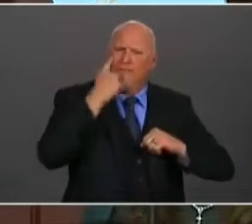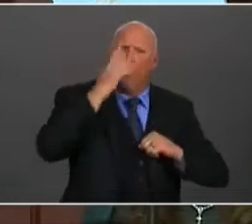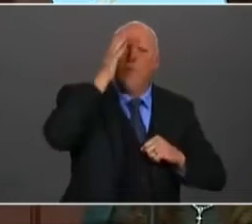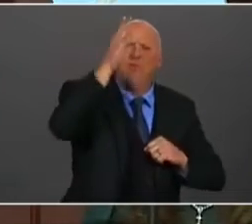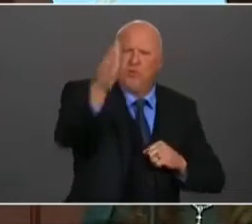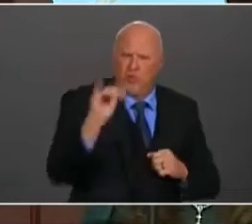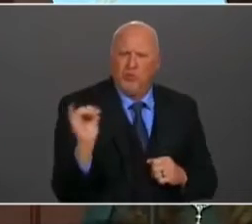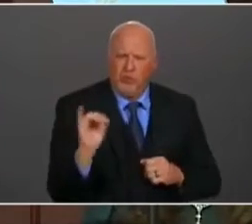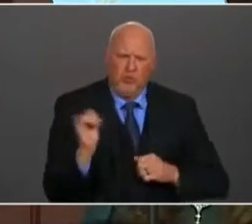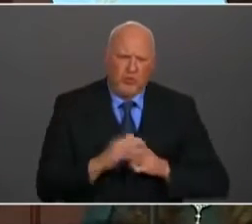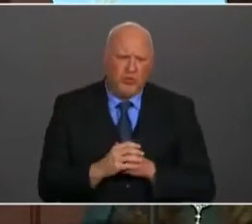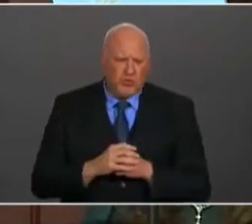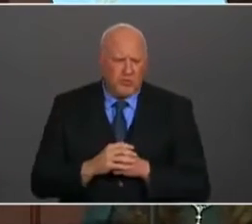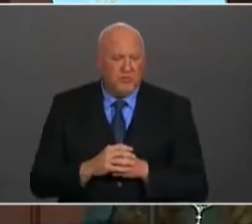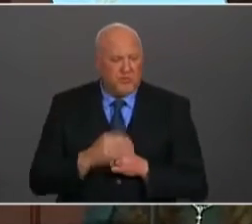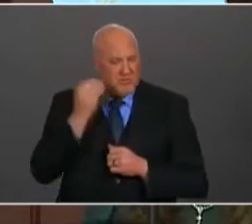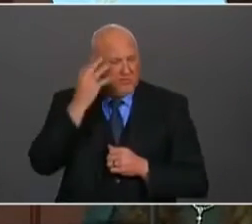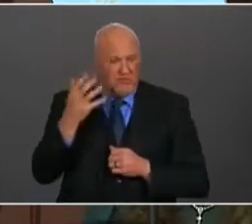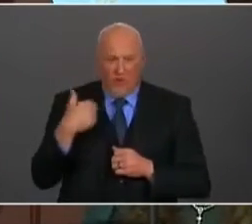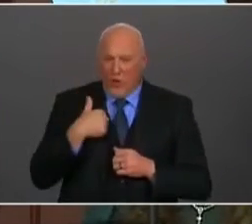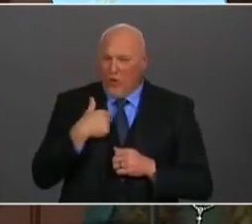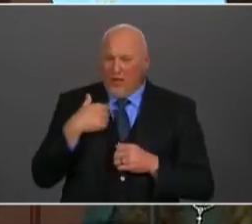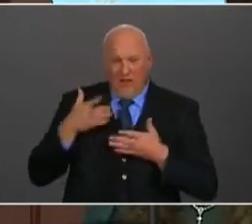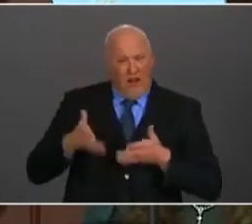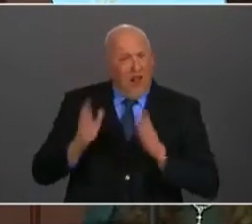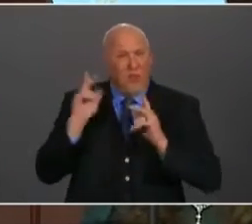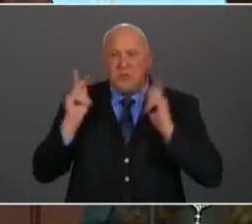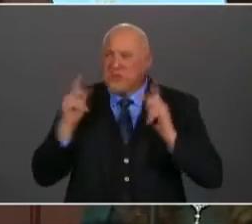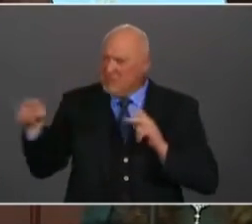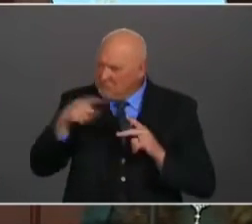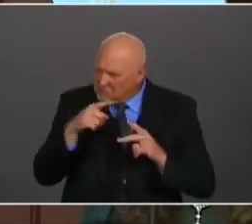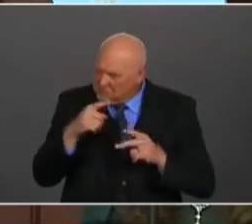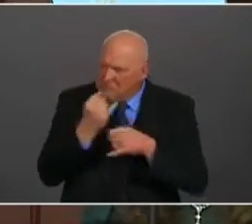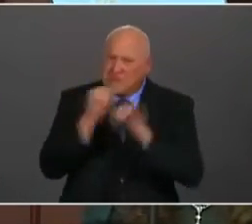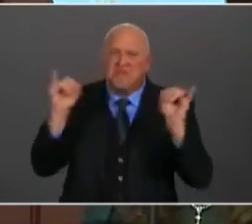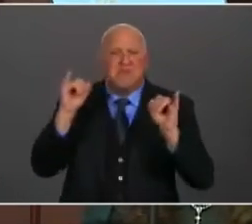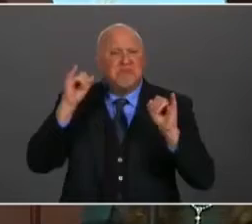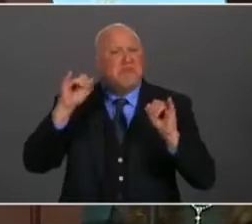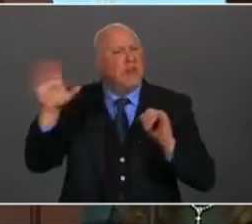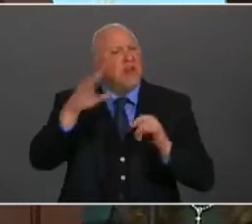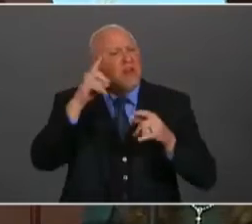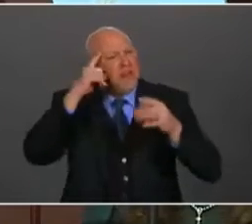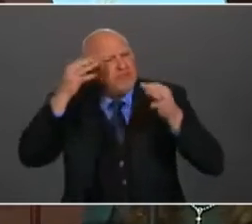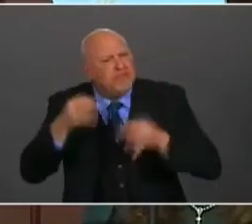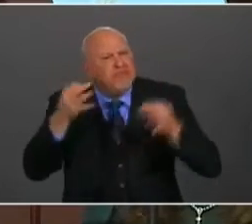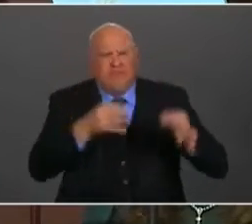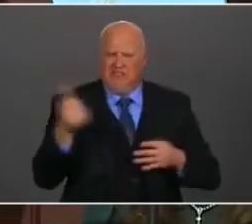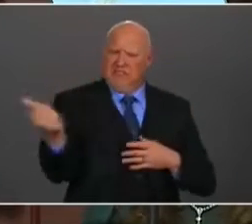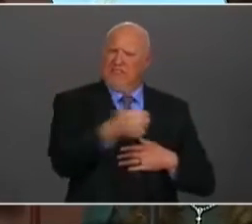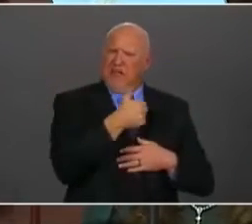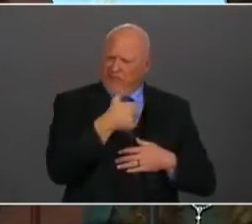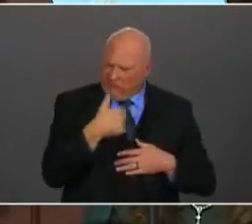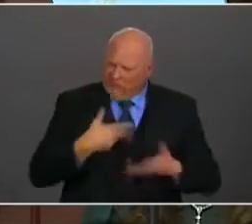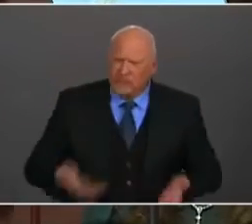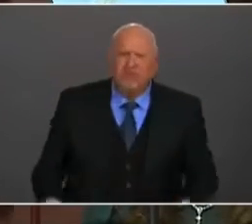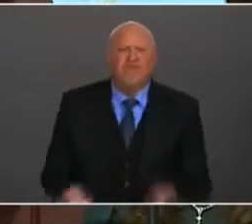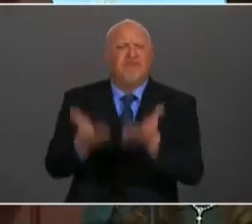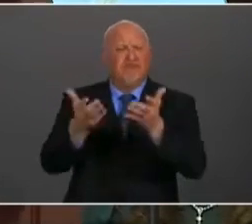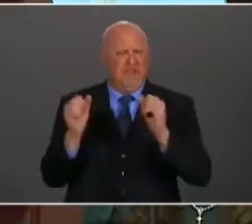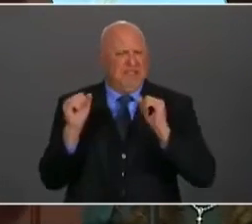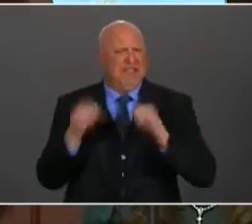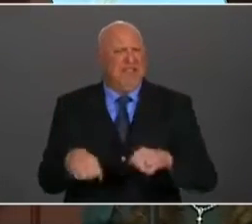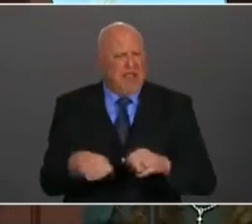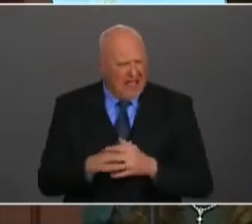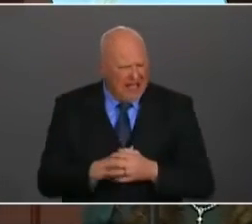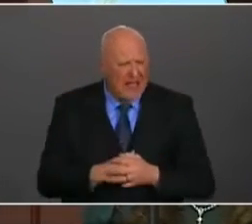single mothers and children facing poverty and trauma. And we fully stand behind our beloved people of color and our beloved